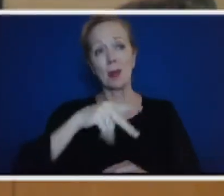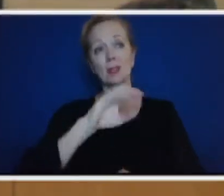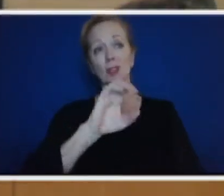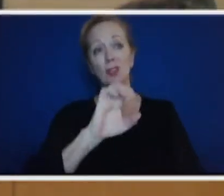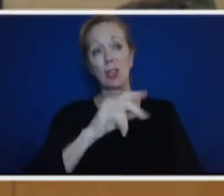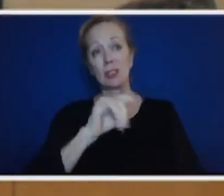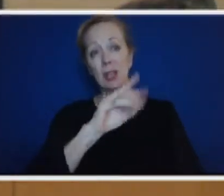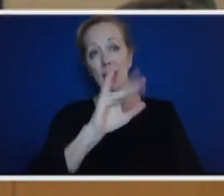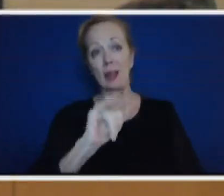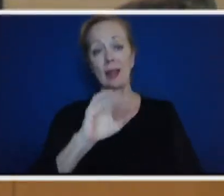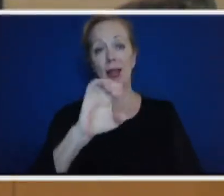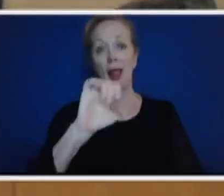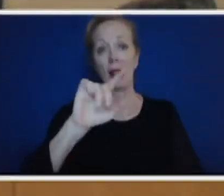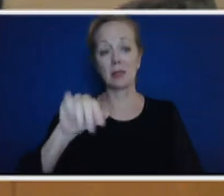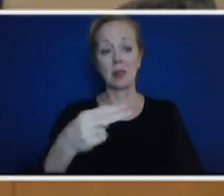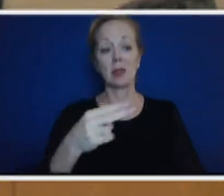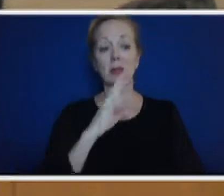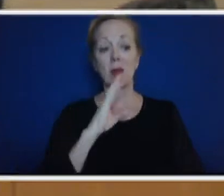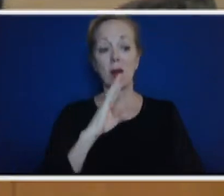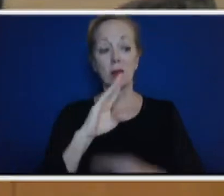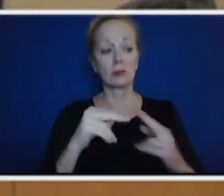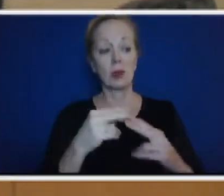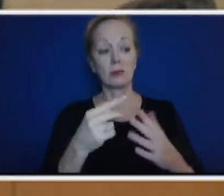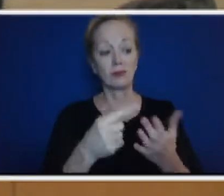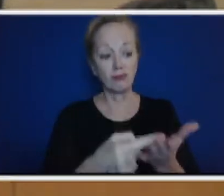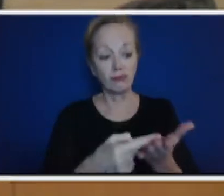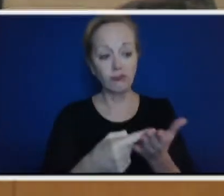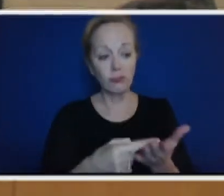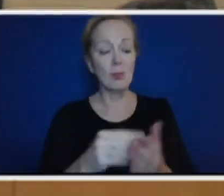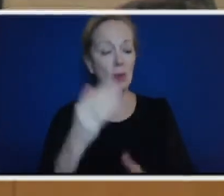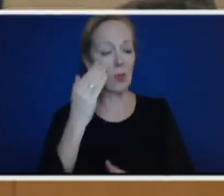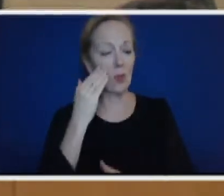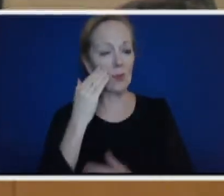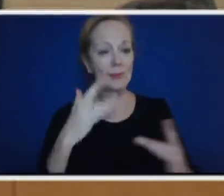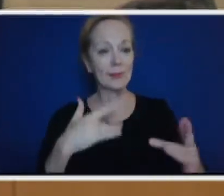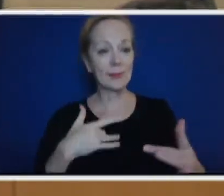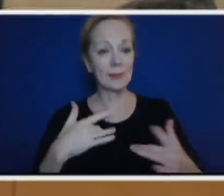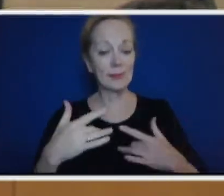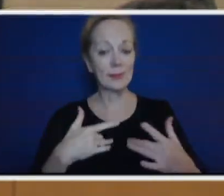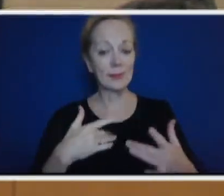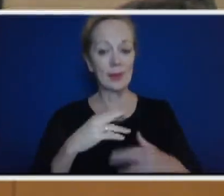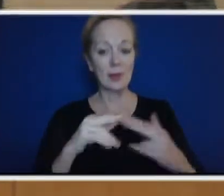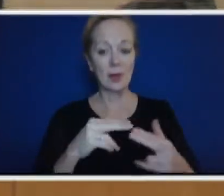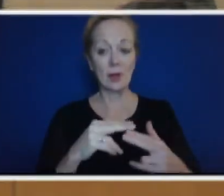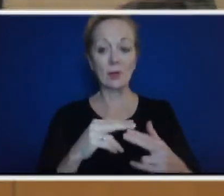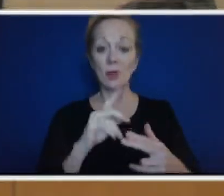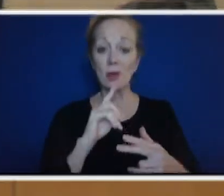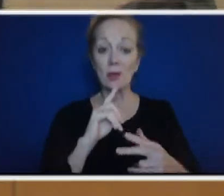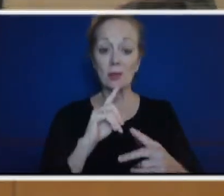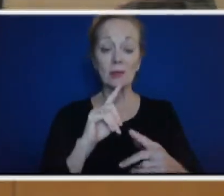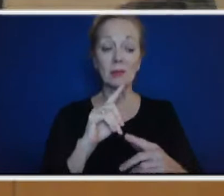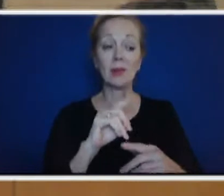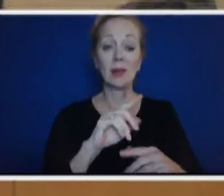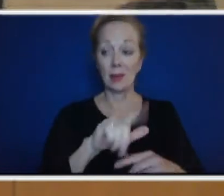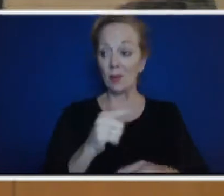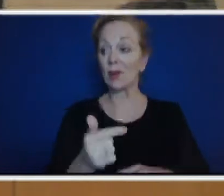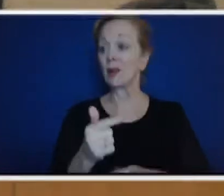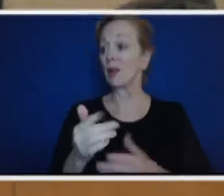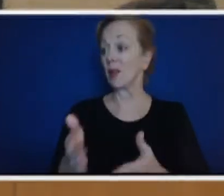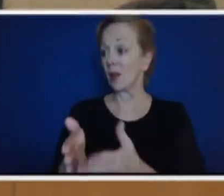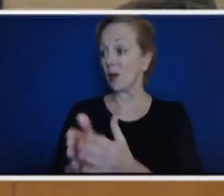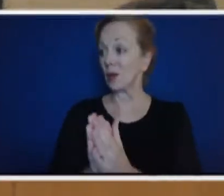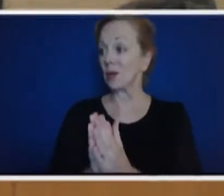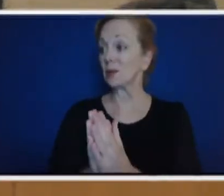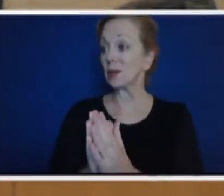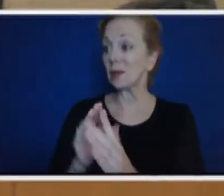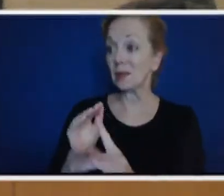Elizabeth, and talked through all of that as well. So I'm certainly aware of the concerns. We actually did turn around also and request on the petitioner to see